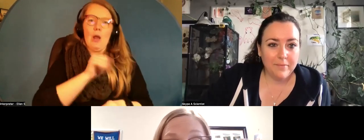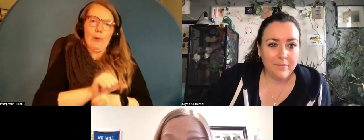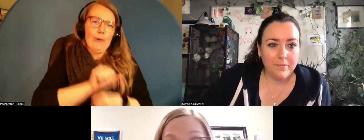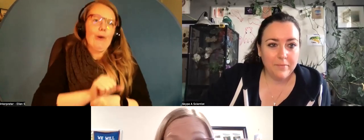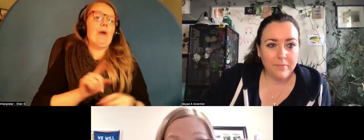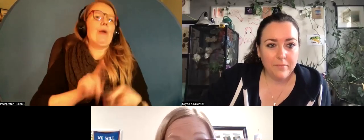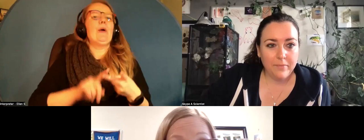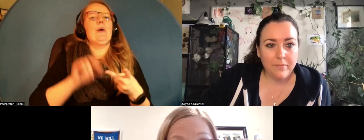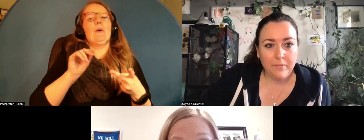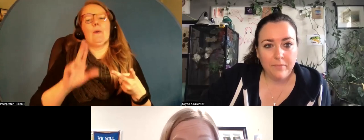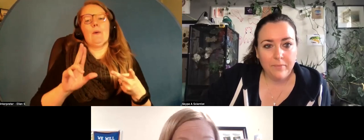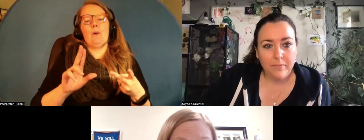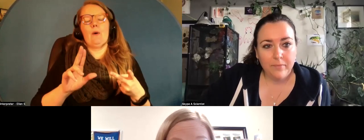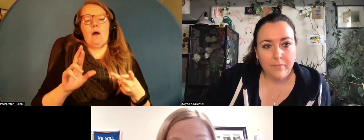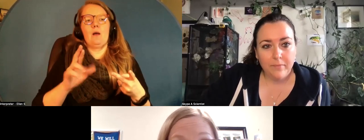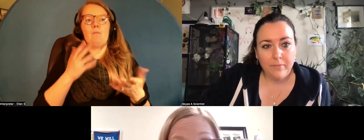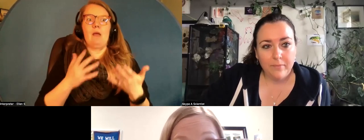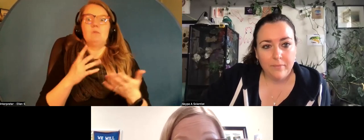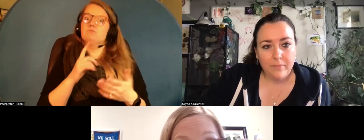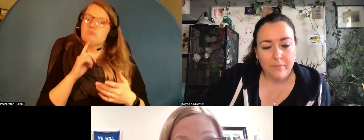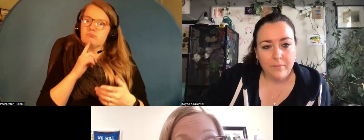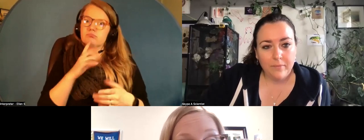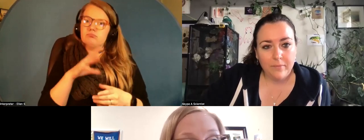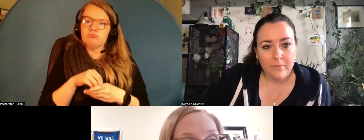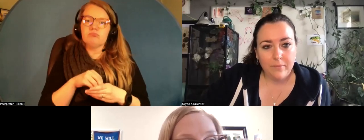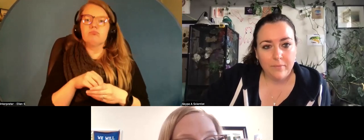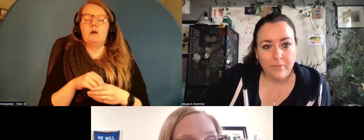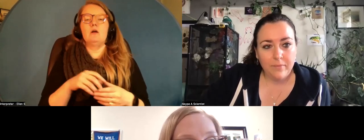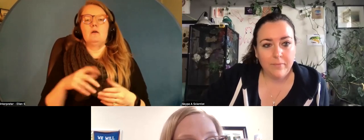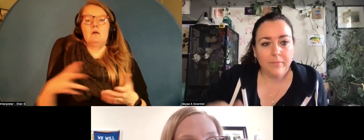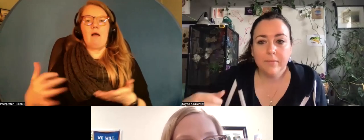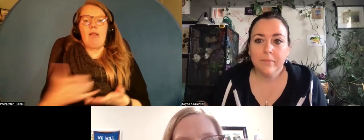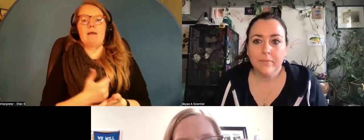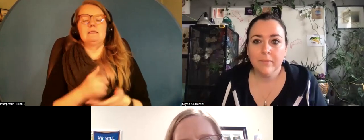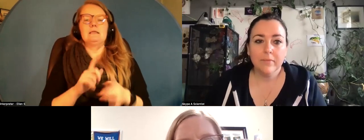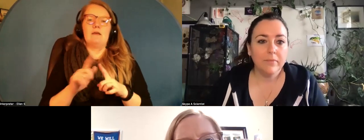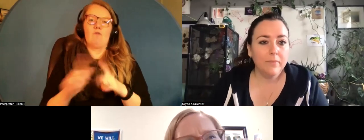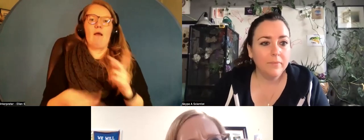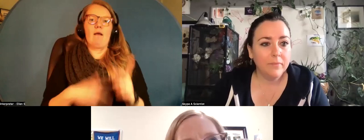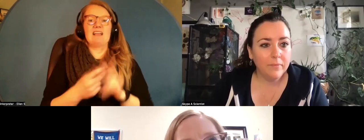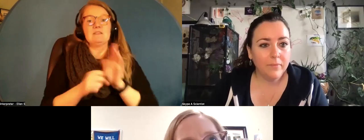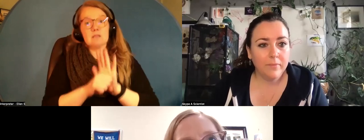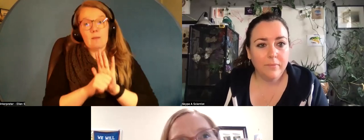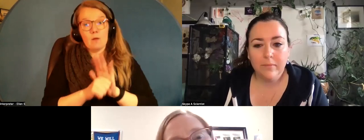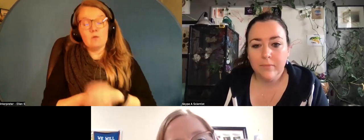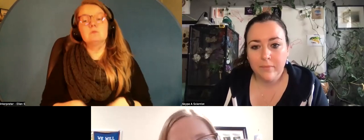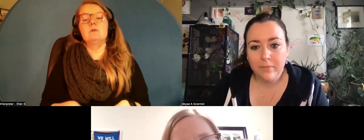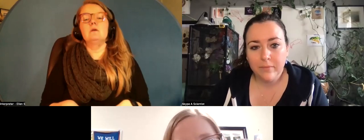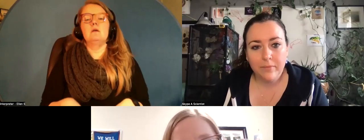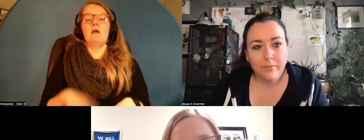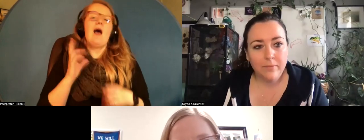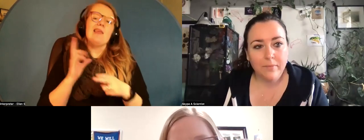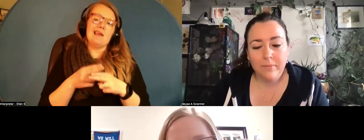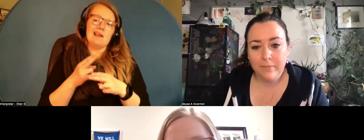or were maybe instrumental in getting those specimens. Yeah. And then the name, it doesn't have to